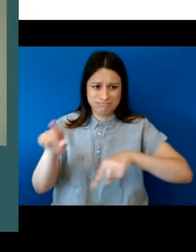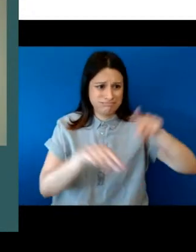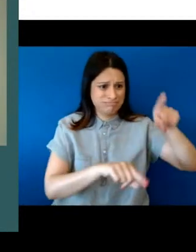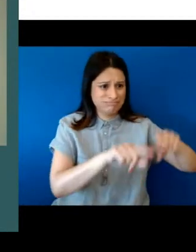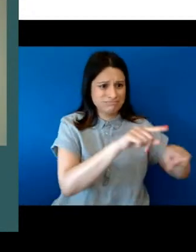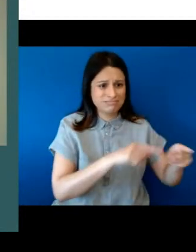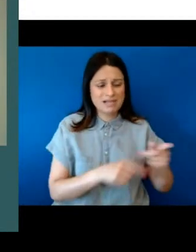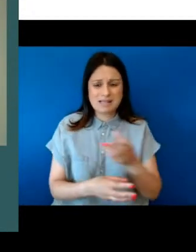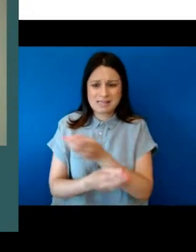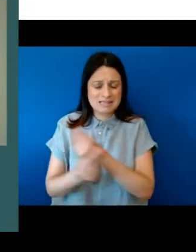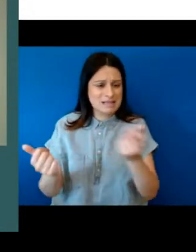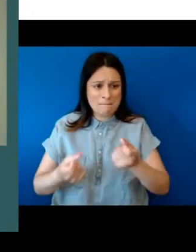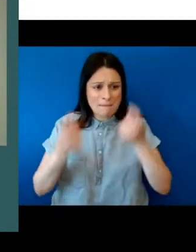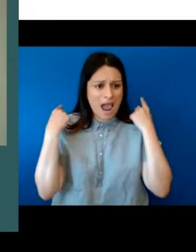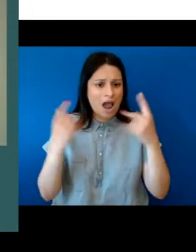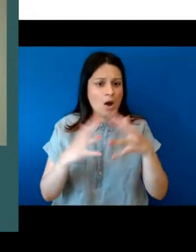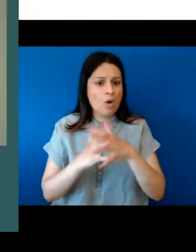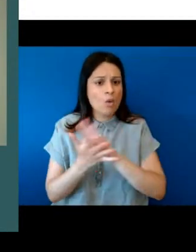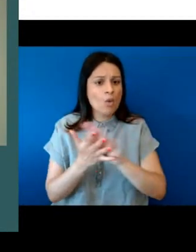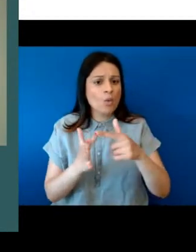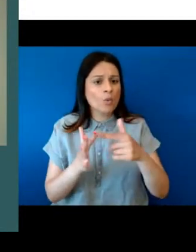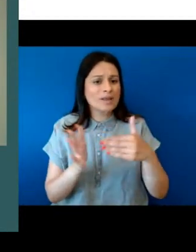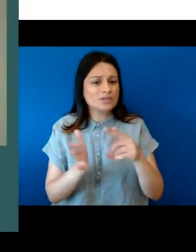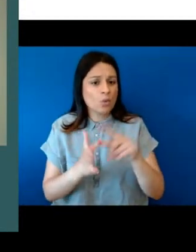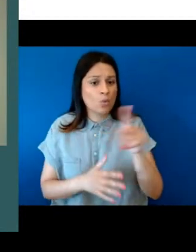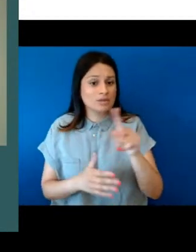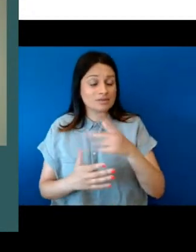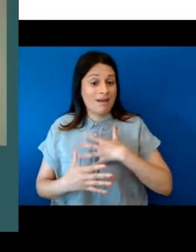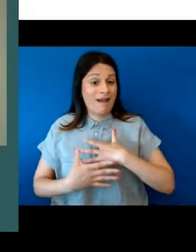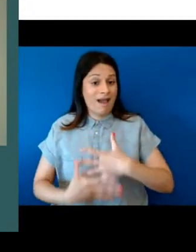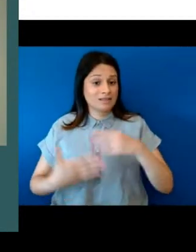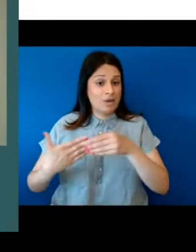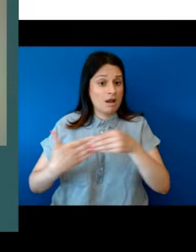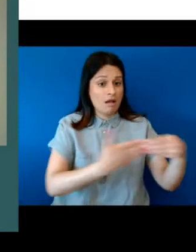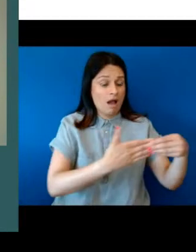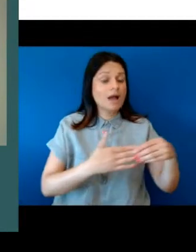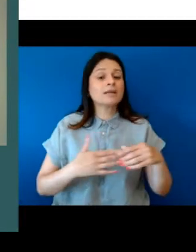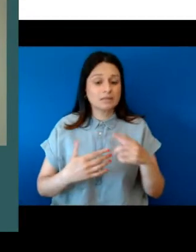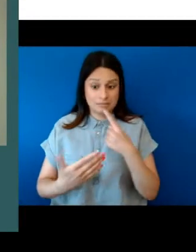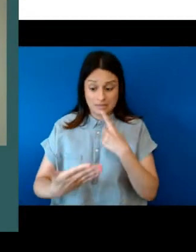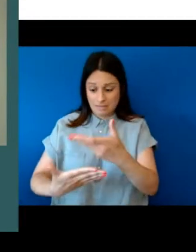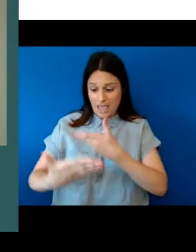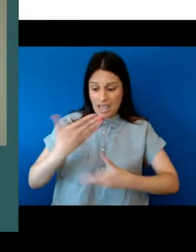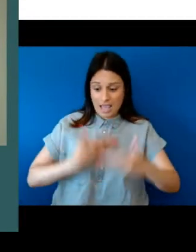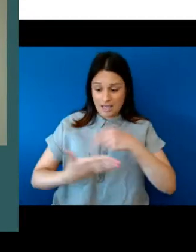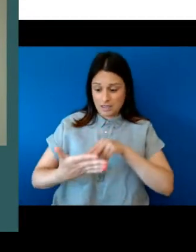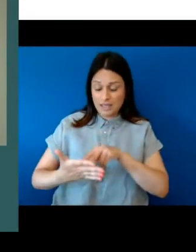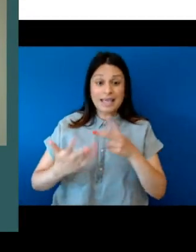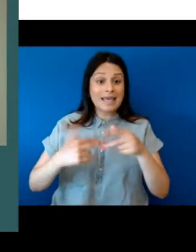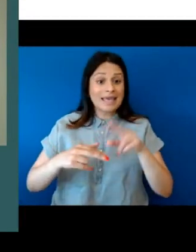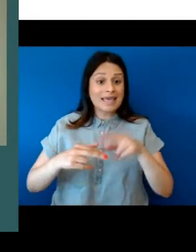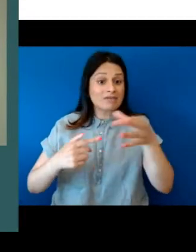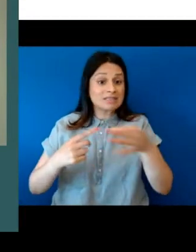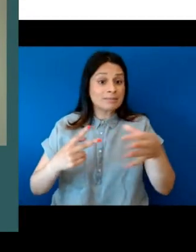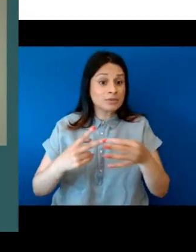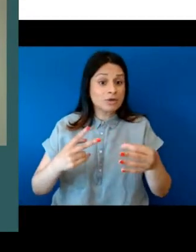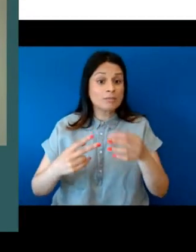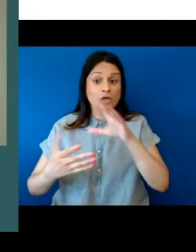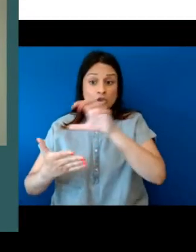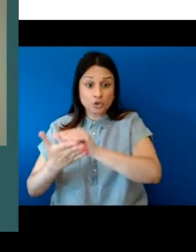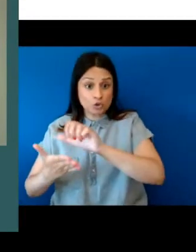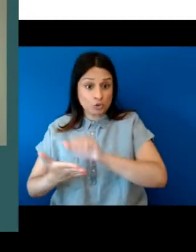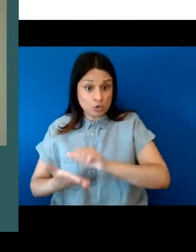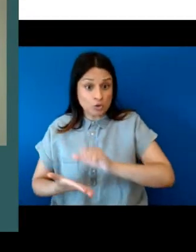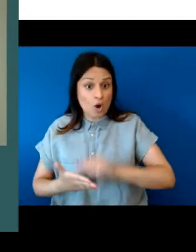really important. Your asthma guideline says that asthma can be diagnosed with 2 or more of the symptoms of cough, wheeze, chest